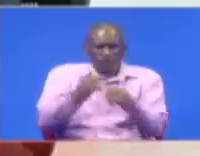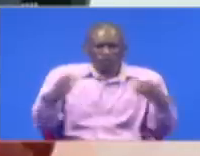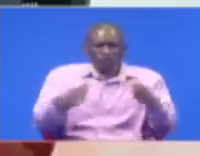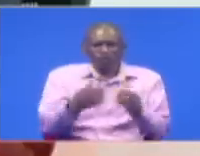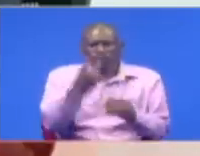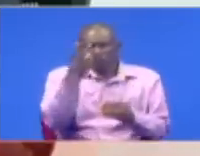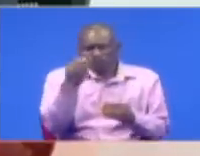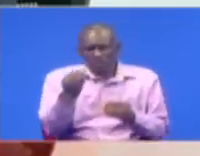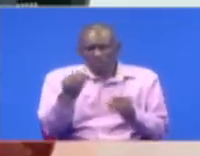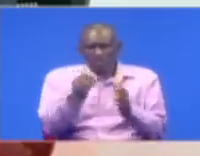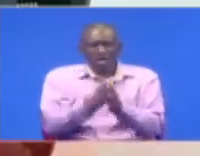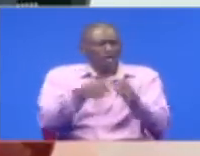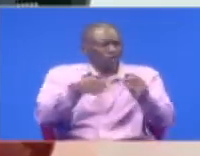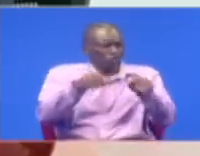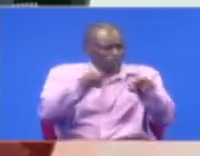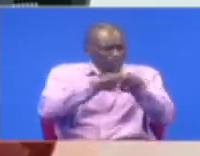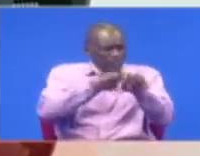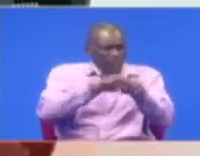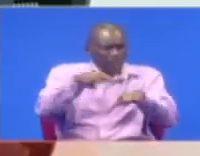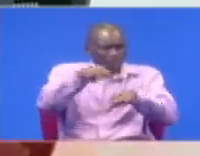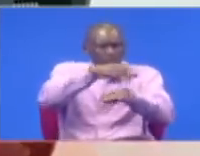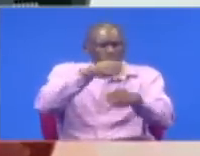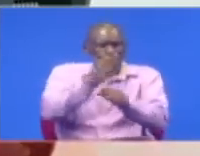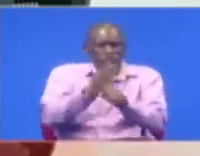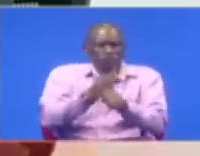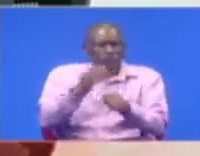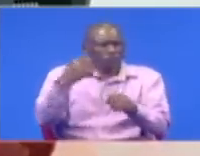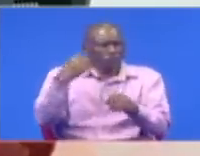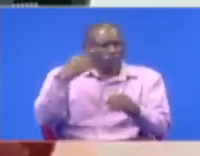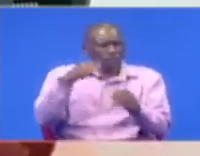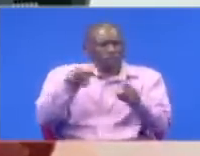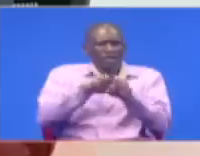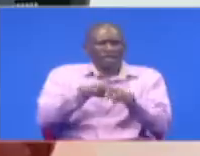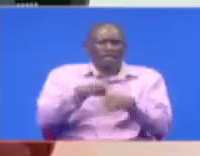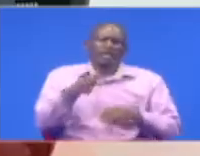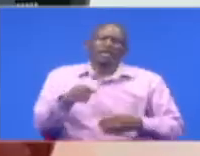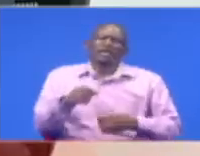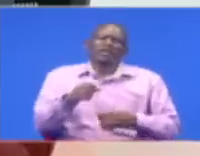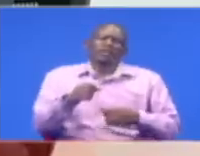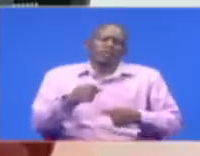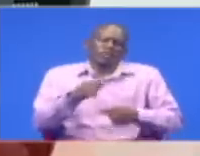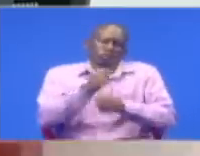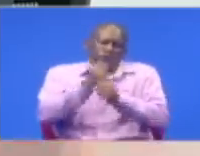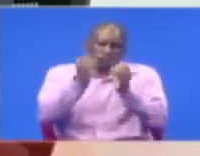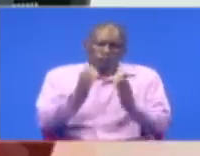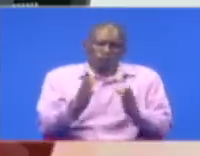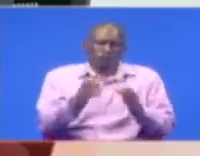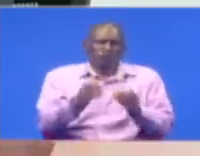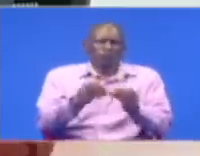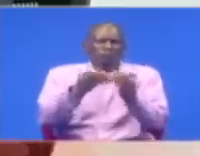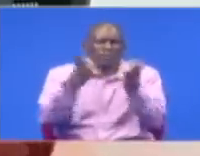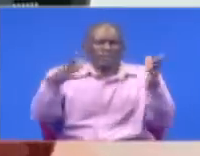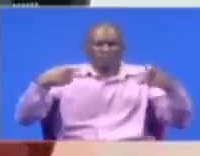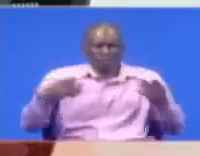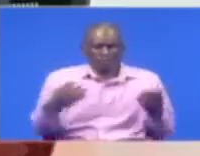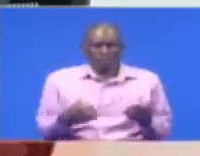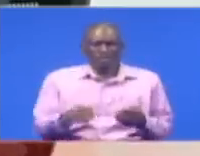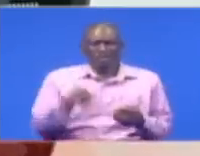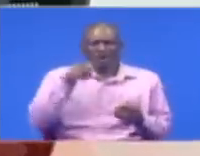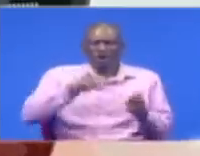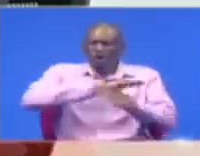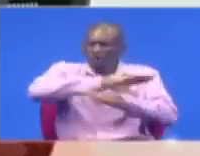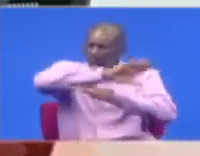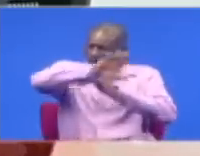20, and they would apply for a workforce like the Boeing aircraft manufacturer. It is all